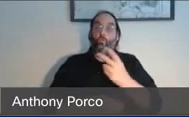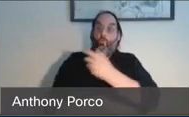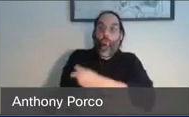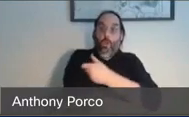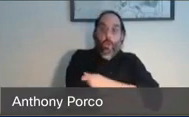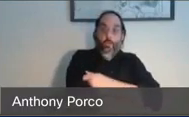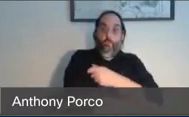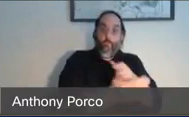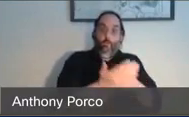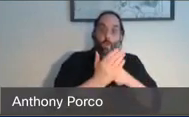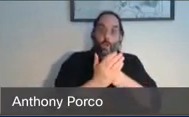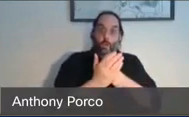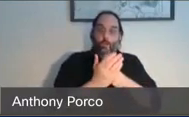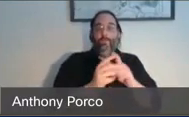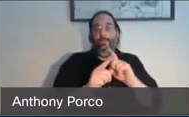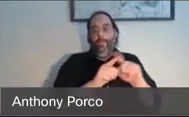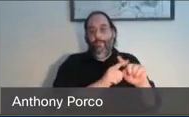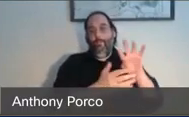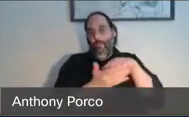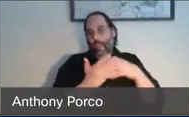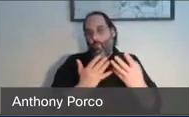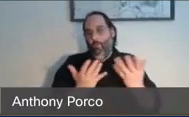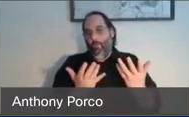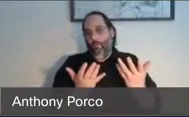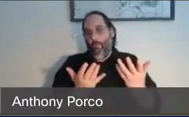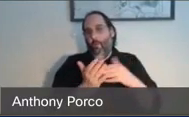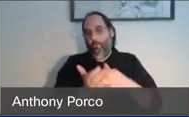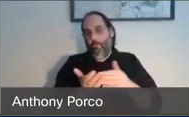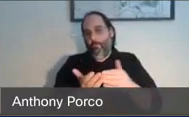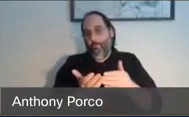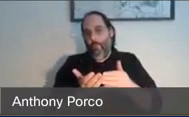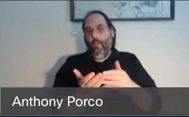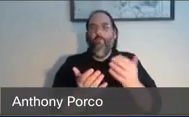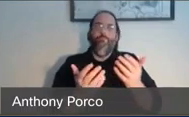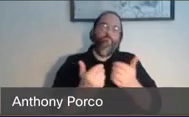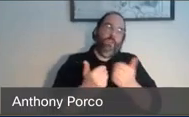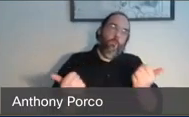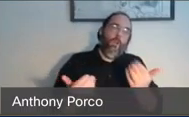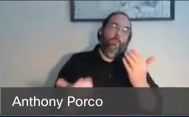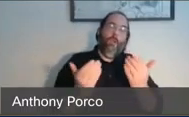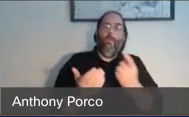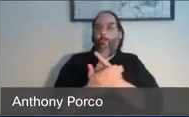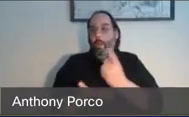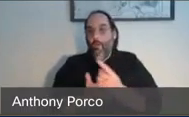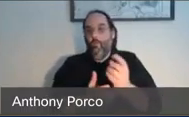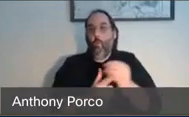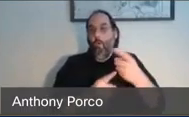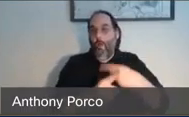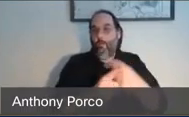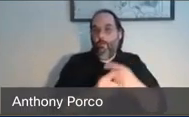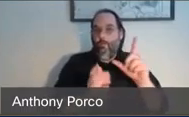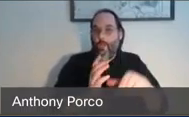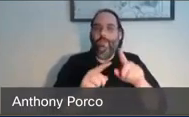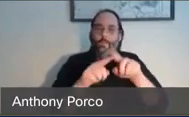two shots often have different dosing schedules, and those can be separated by weeks or by months. All depends